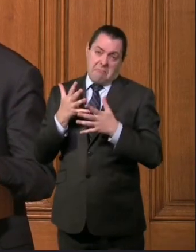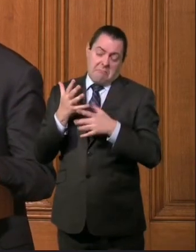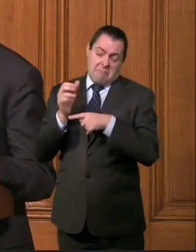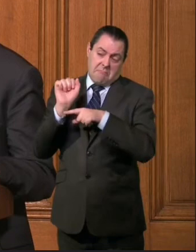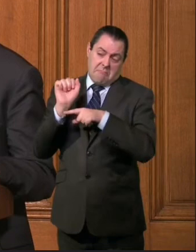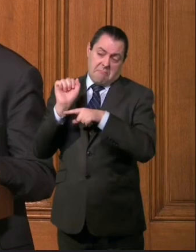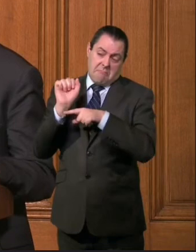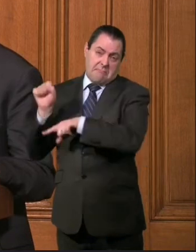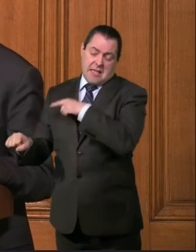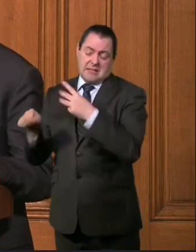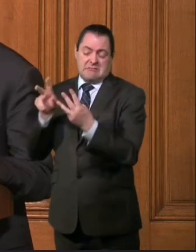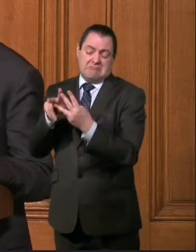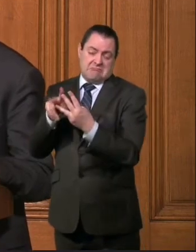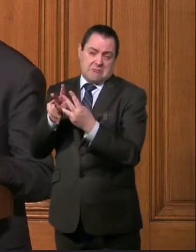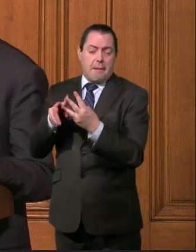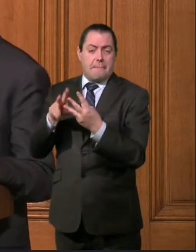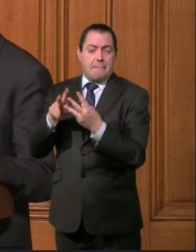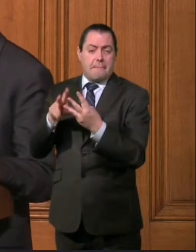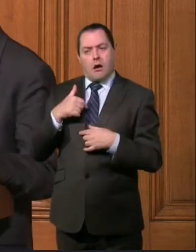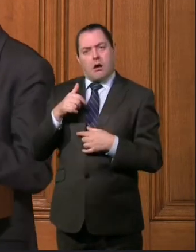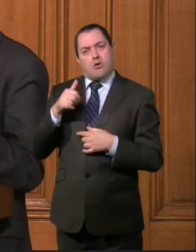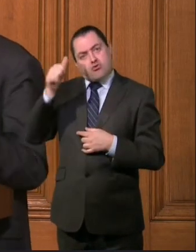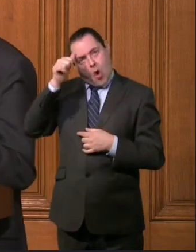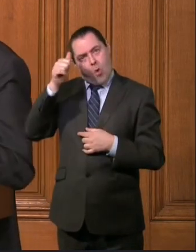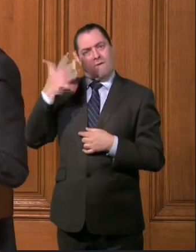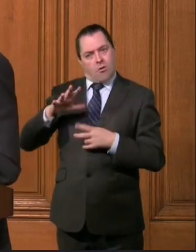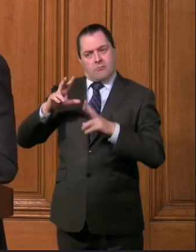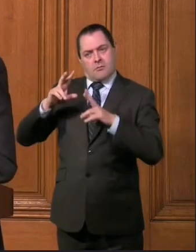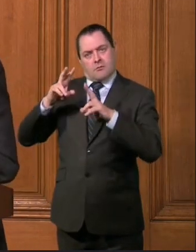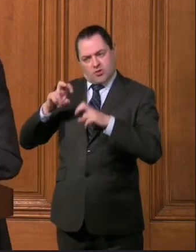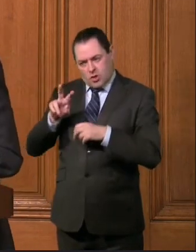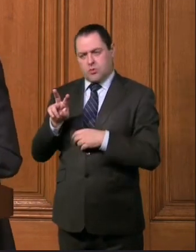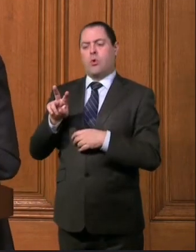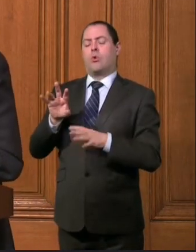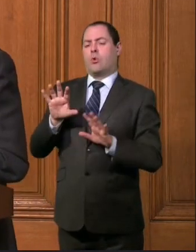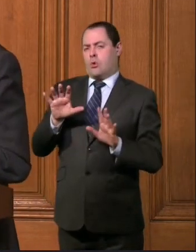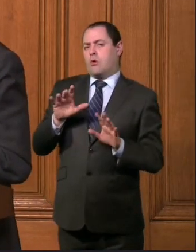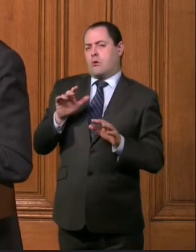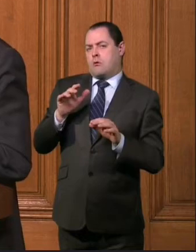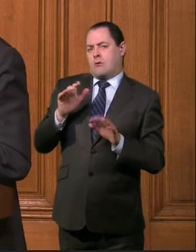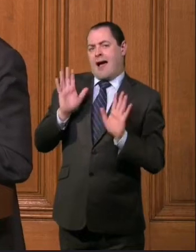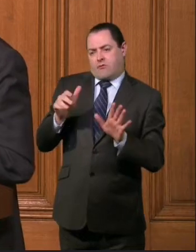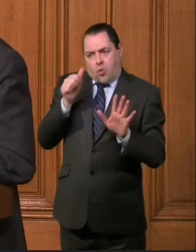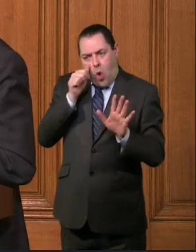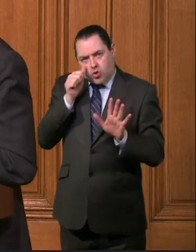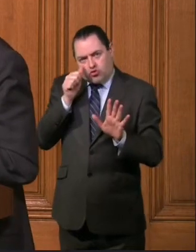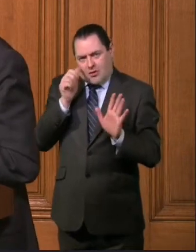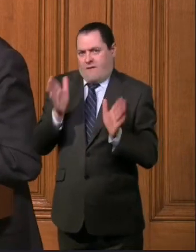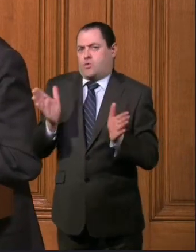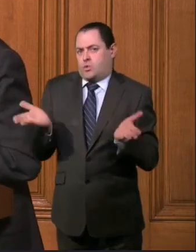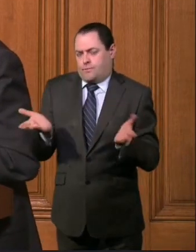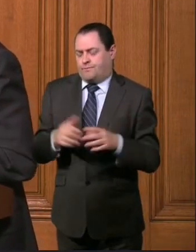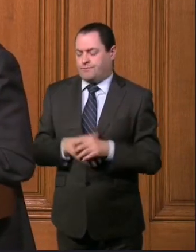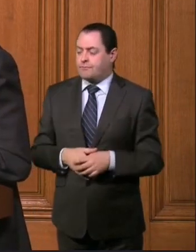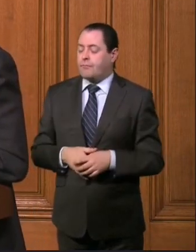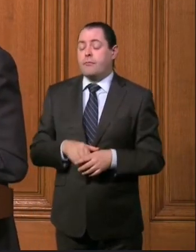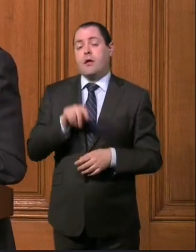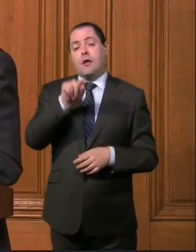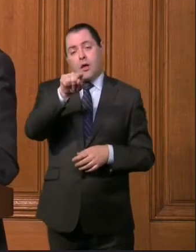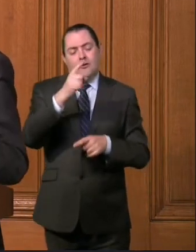about one of the papers, it's worth looking at all of the papers that came to the nerve tag group. Some of them suggested no increase in mortality at